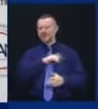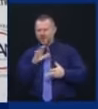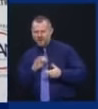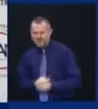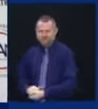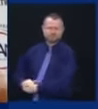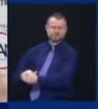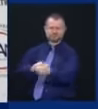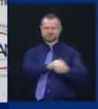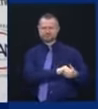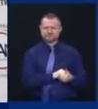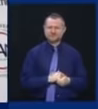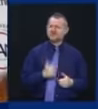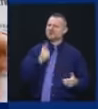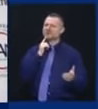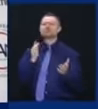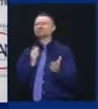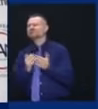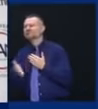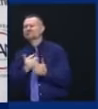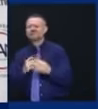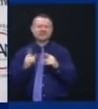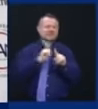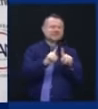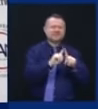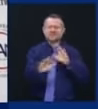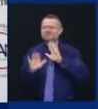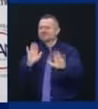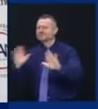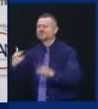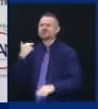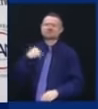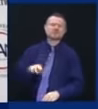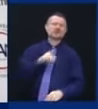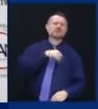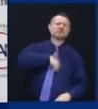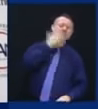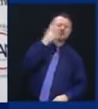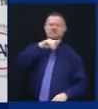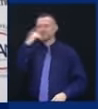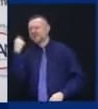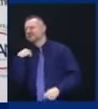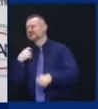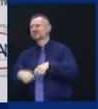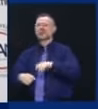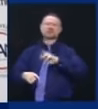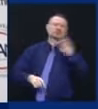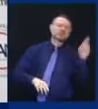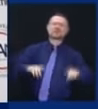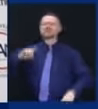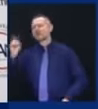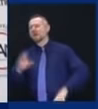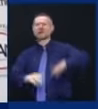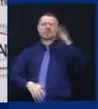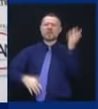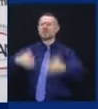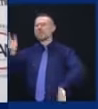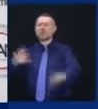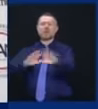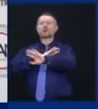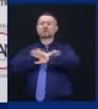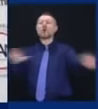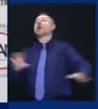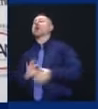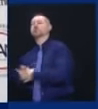across theological and racial and denominational lines, across political lines. We may be of